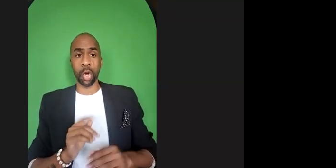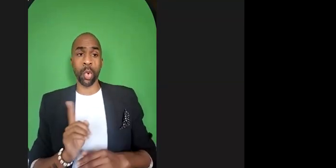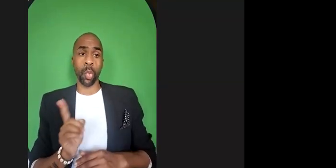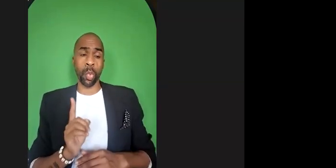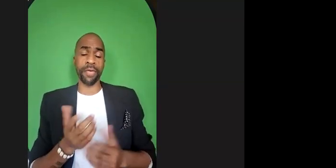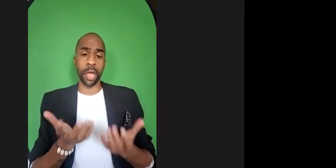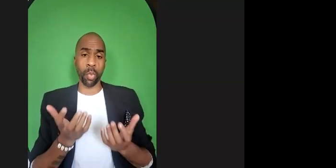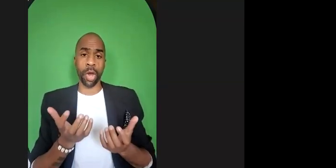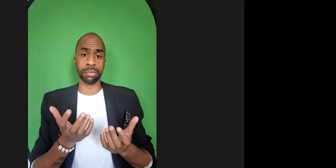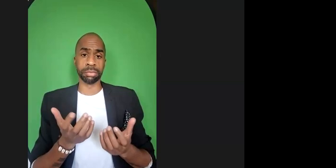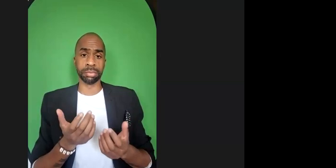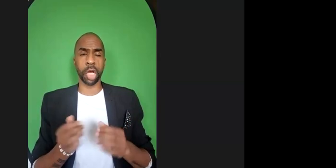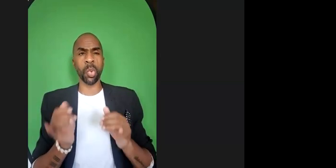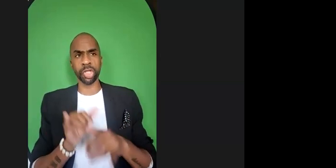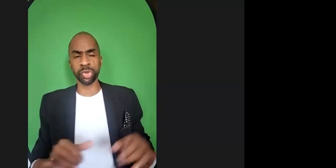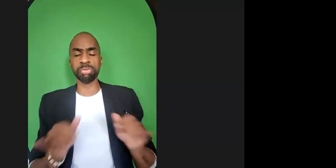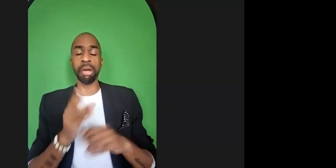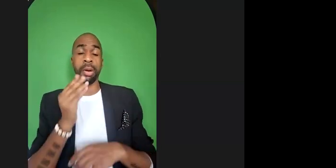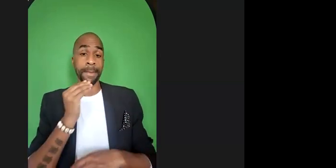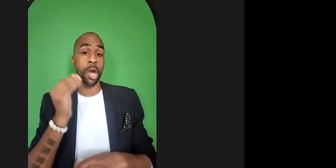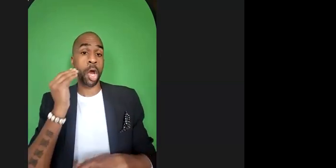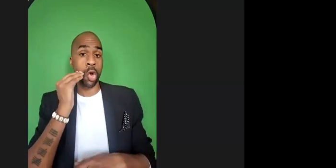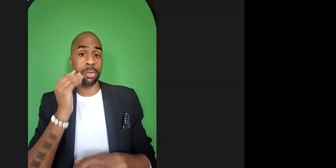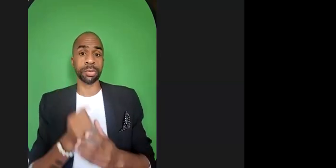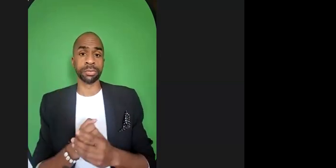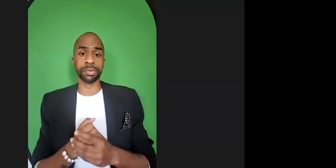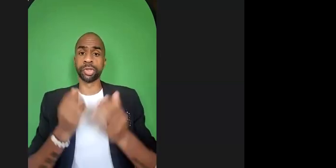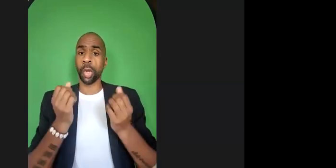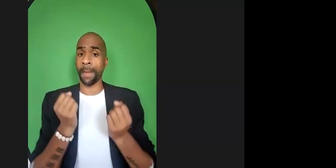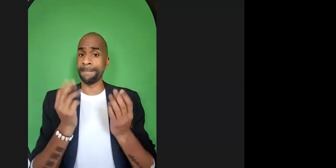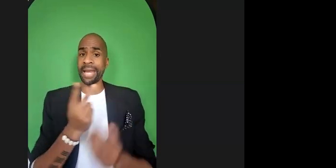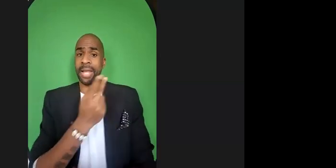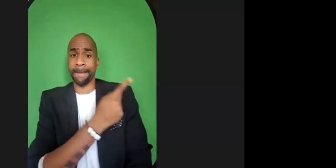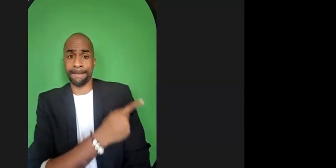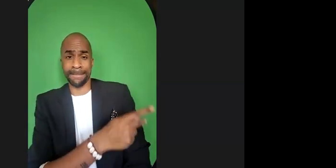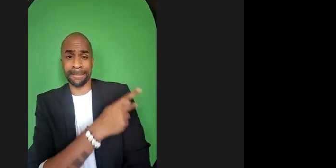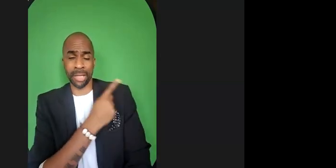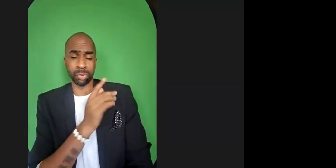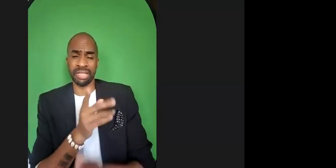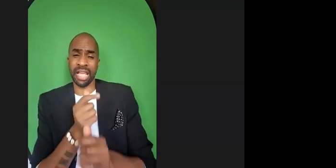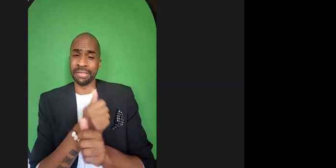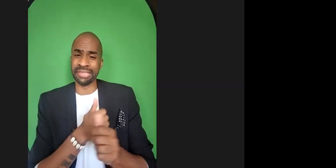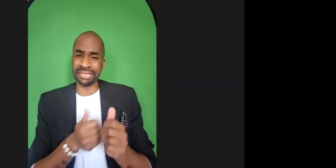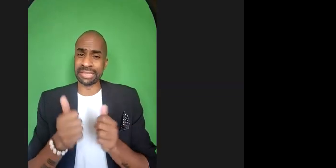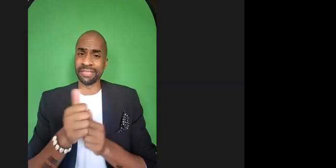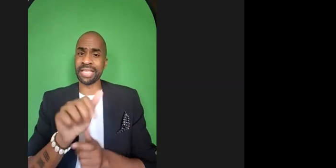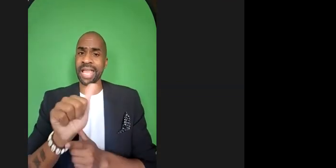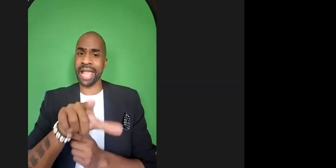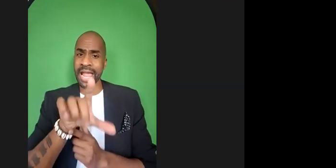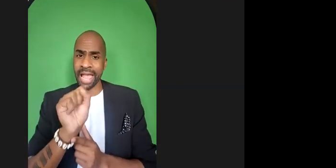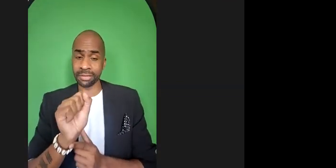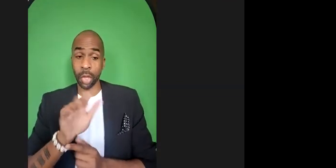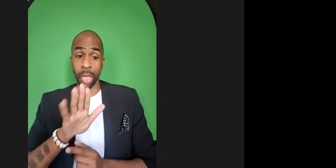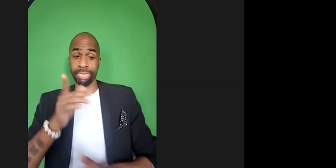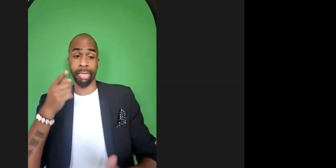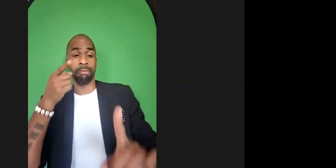is generally home. So for many of our patients with advanced ALS, their goals are consistent with hospice.